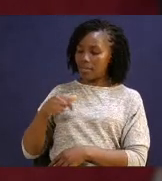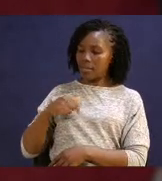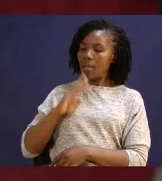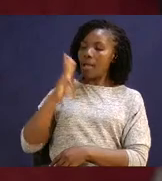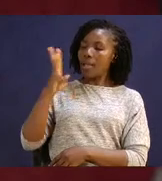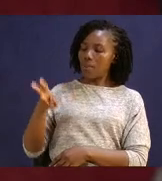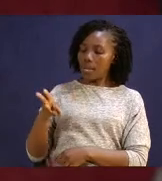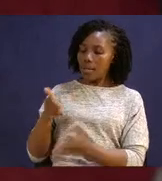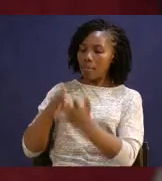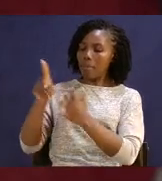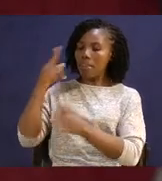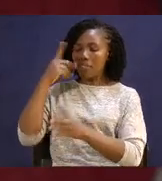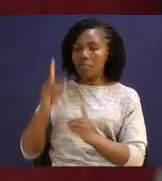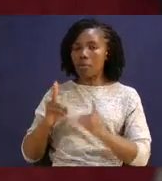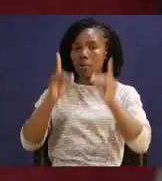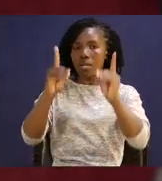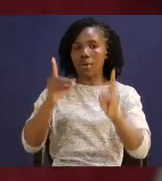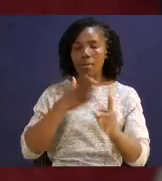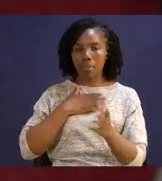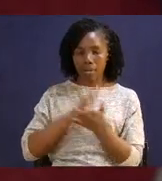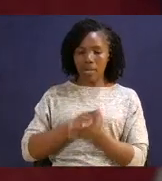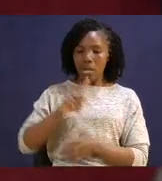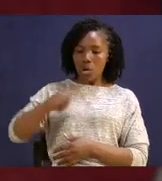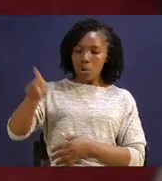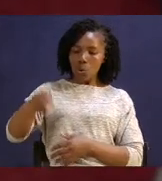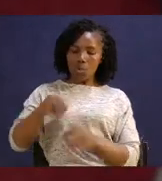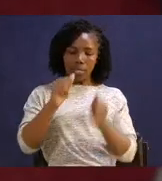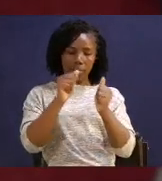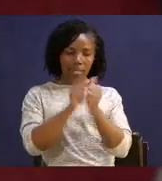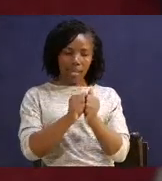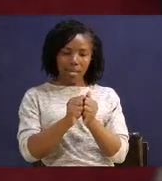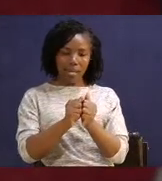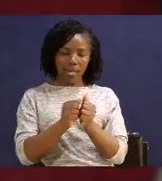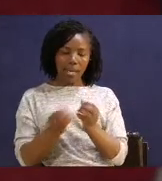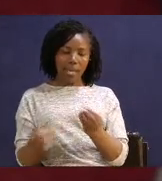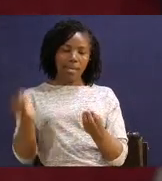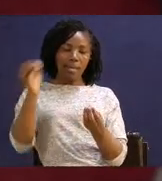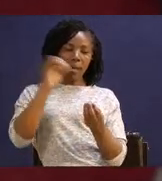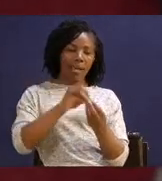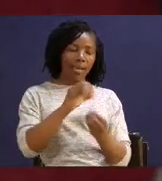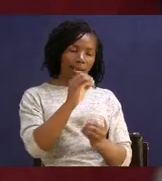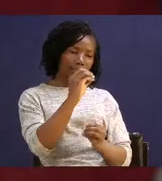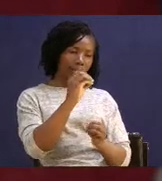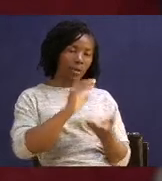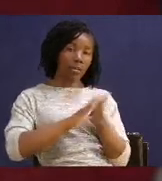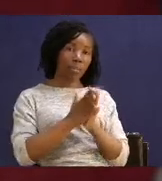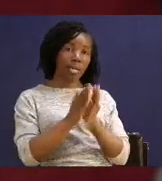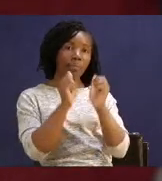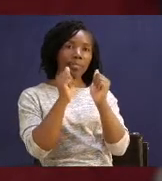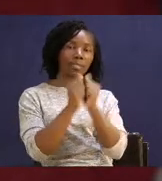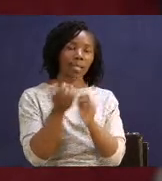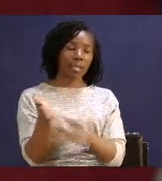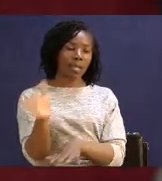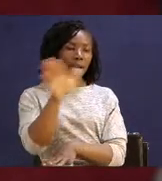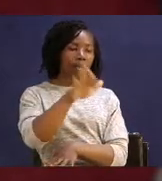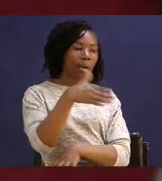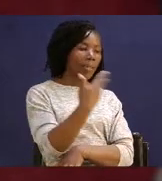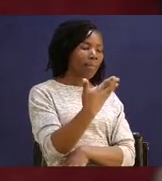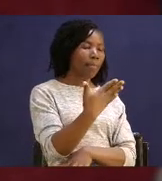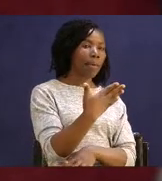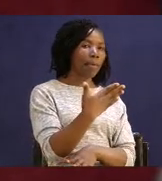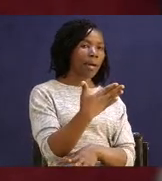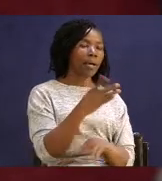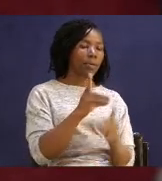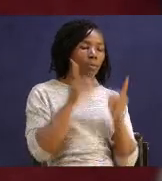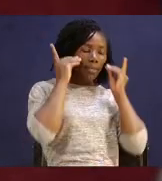I can afford. Cross that 10, we put 1, add a 0 on it, get that paper back. How we'll get